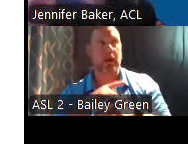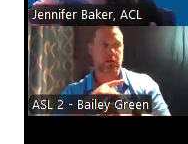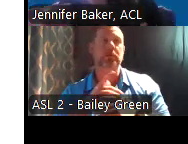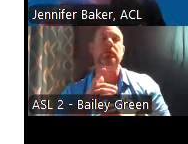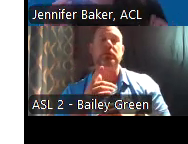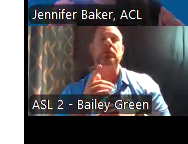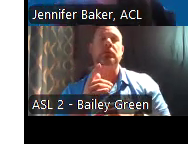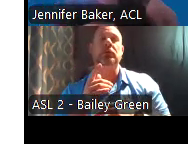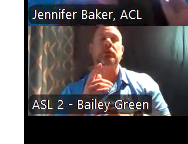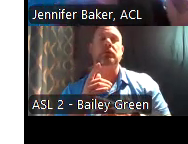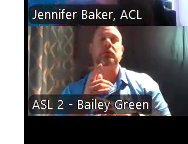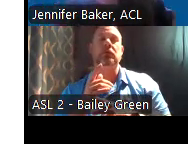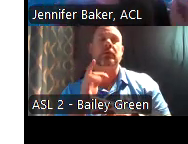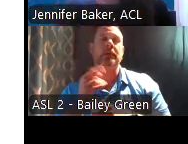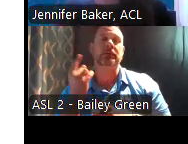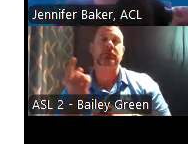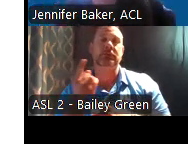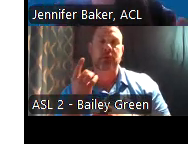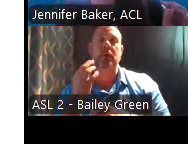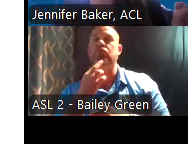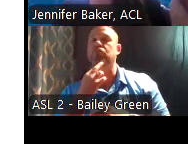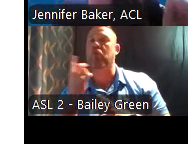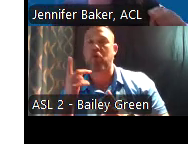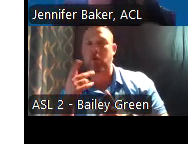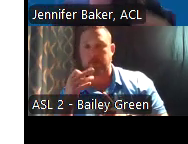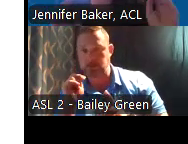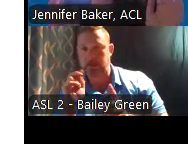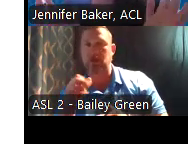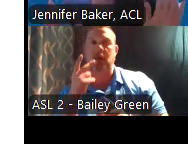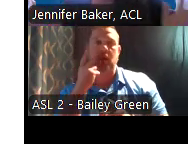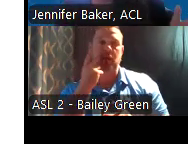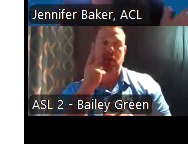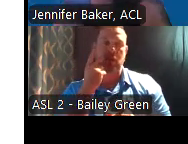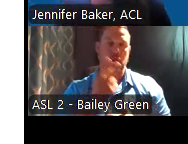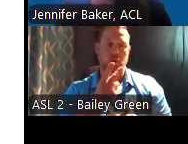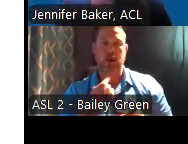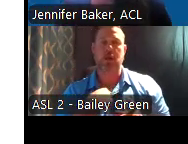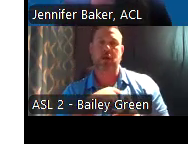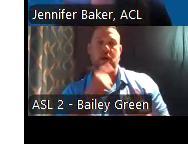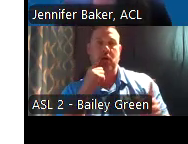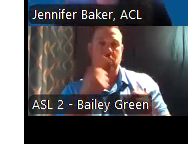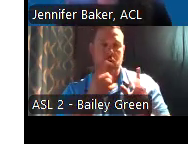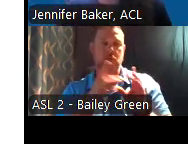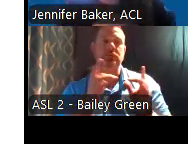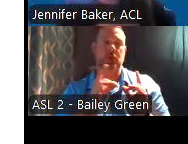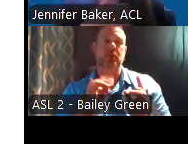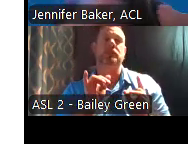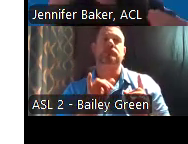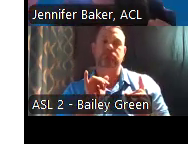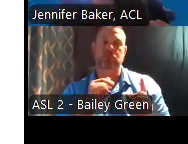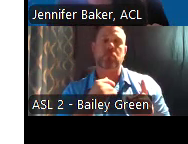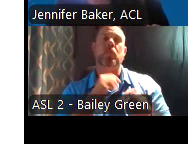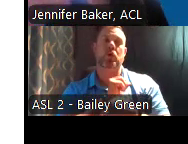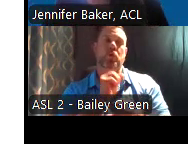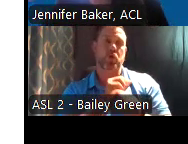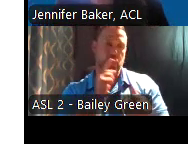second, but that somebody in rural Pennsylvania could look at one of our goal statements and say, you know what, we're working